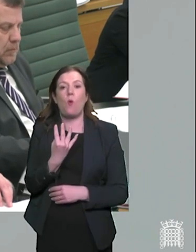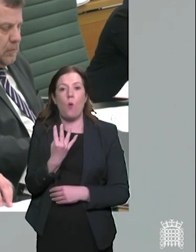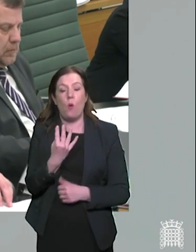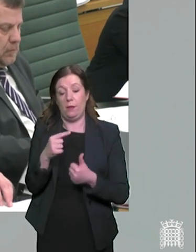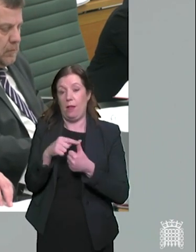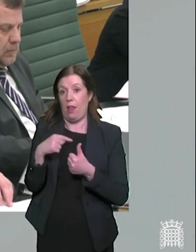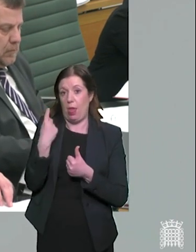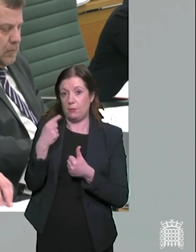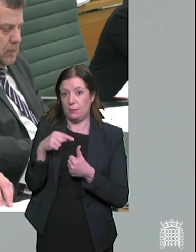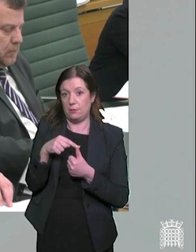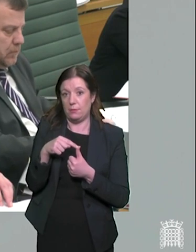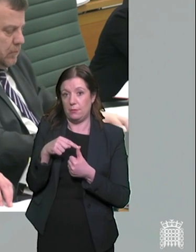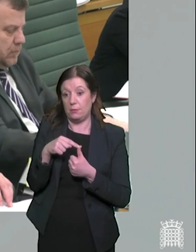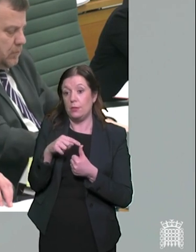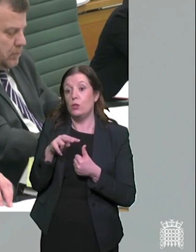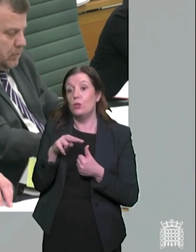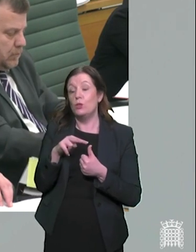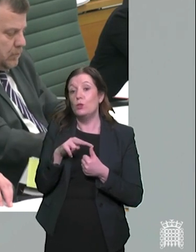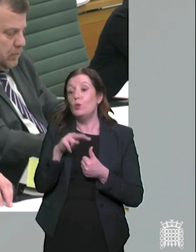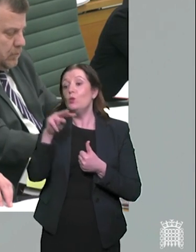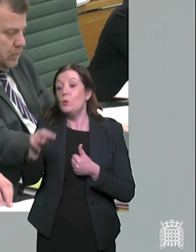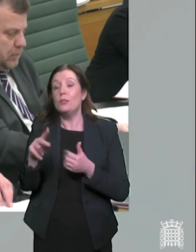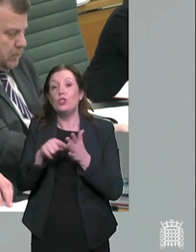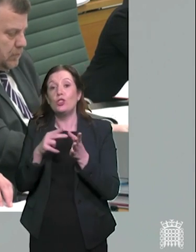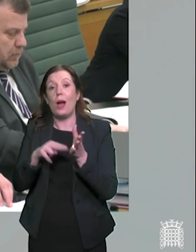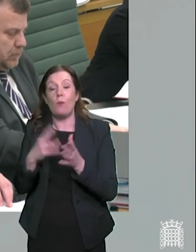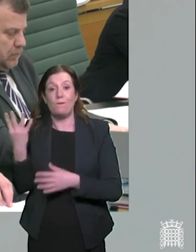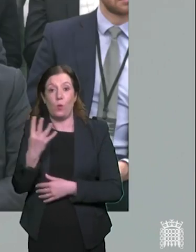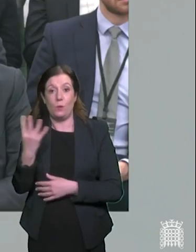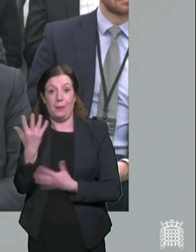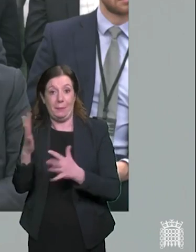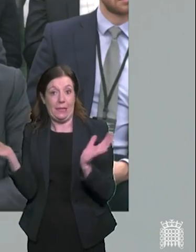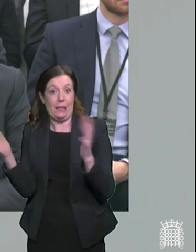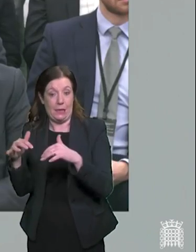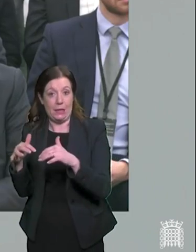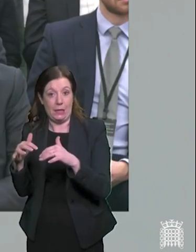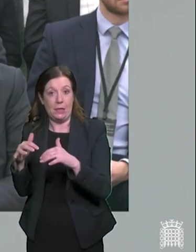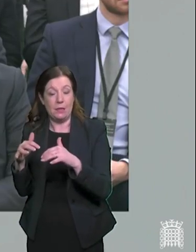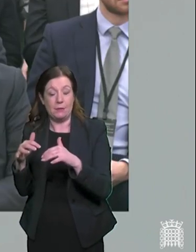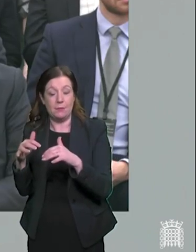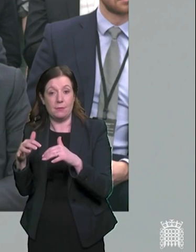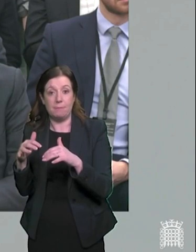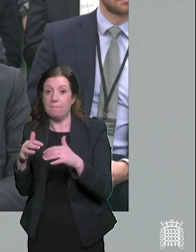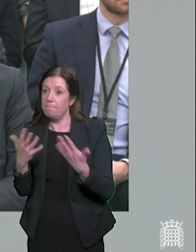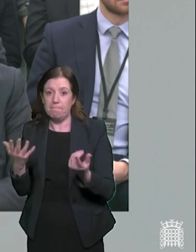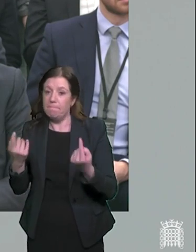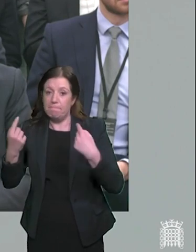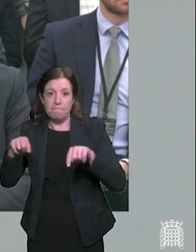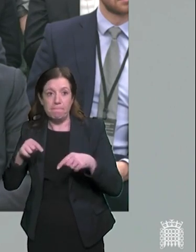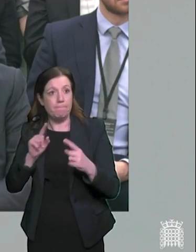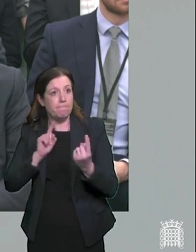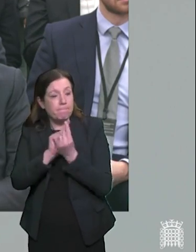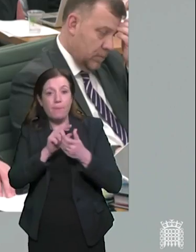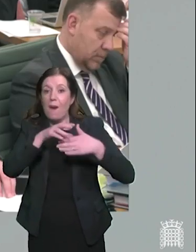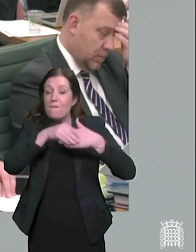in London. A fortnight later, when the 14th of January gathering took place, you said the restriction meant not meeting up with